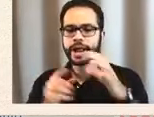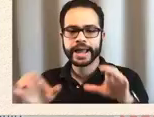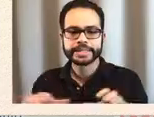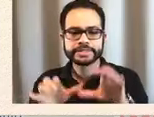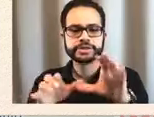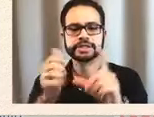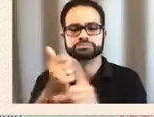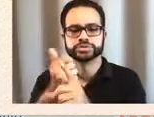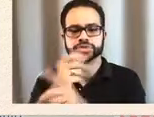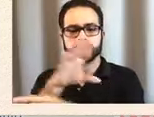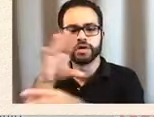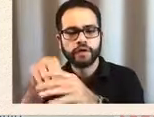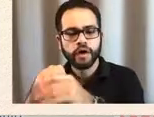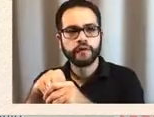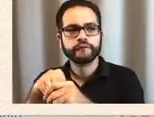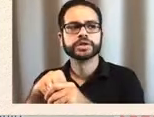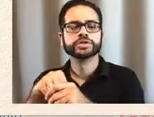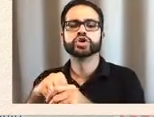basically, annually,